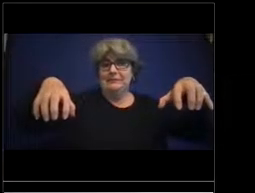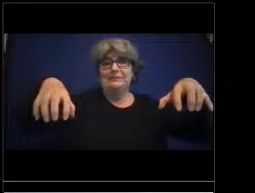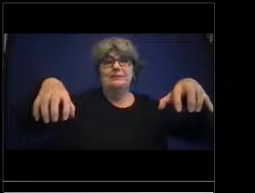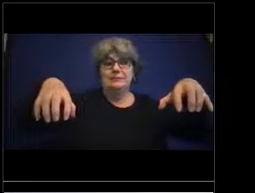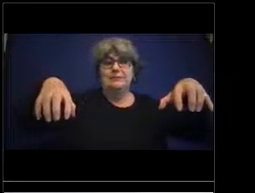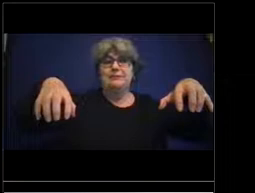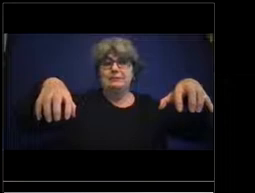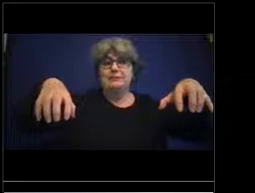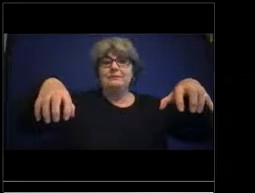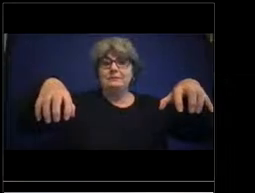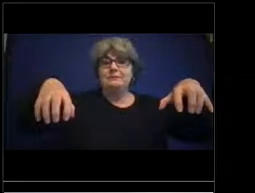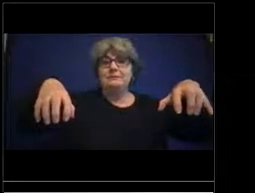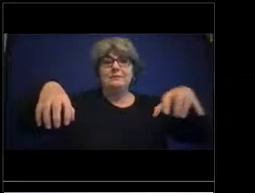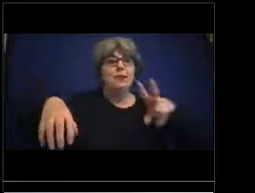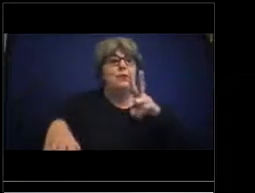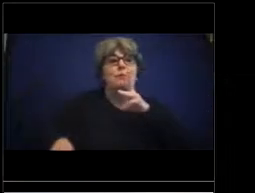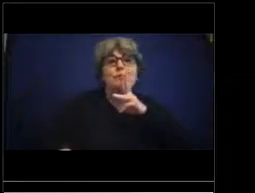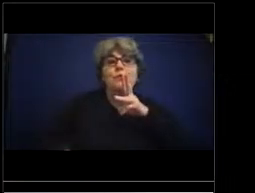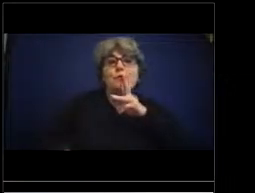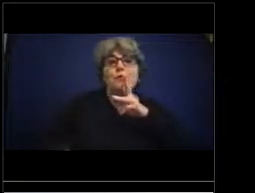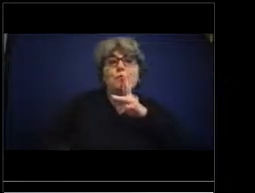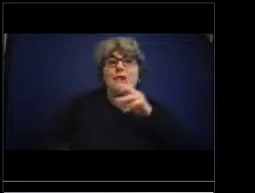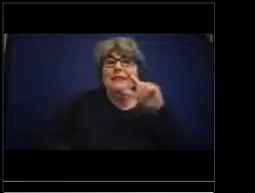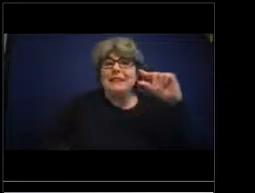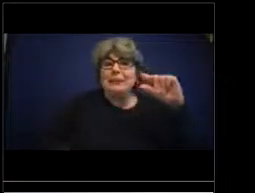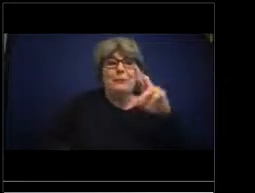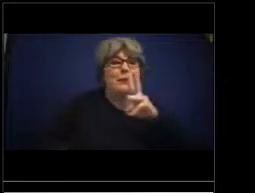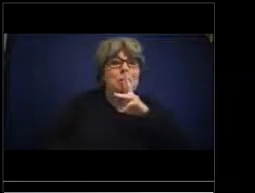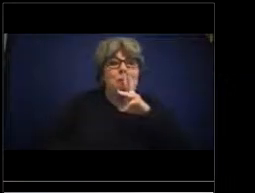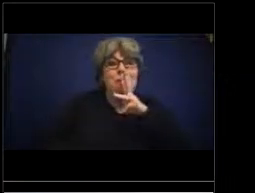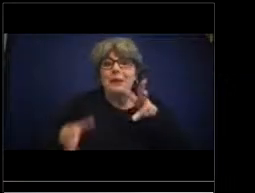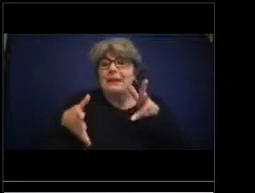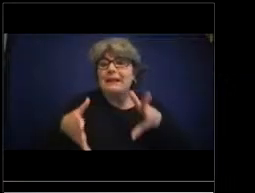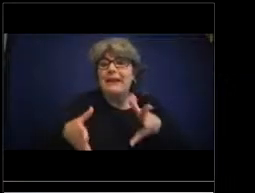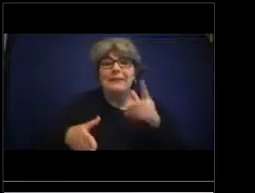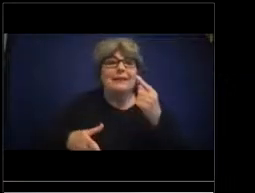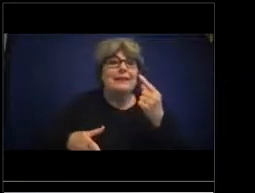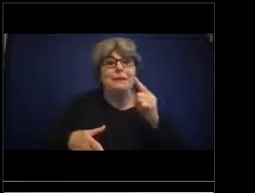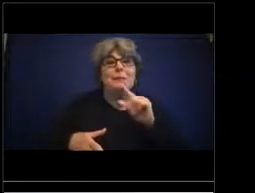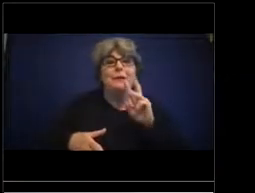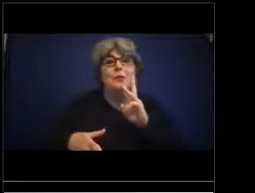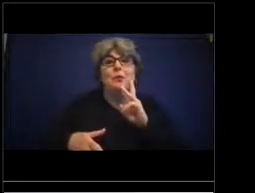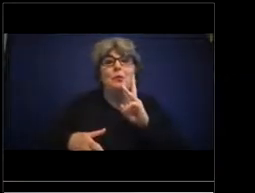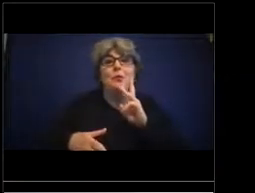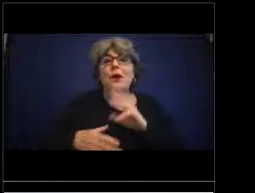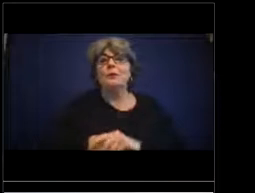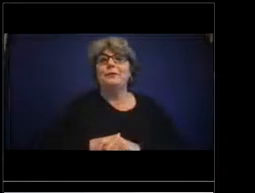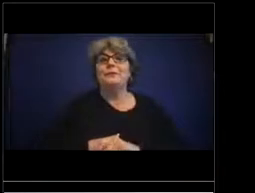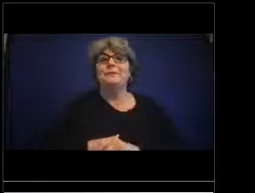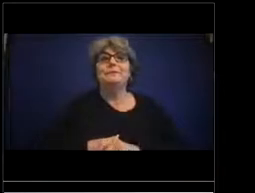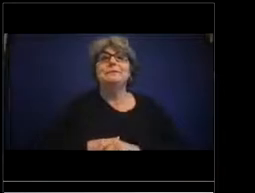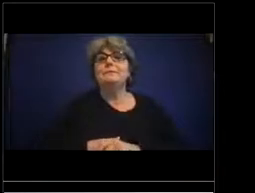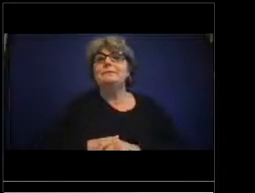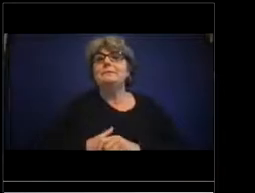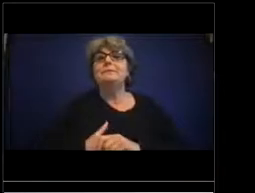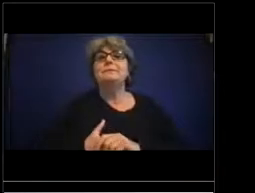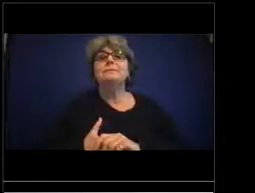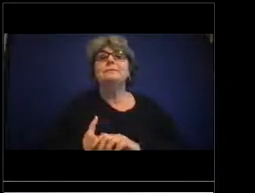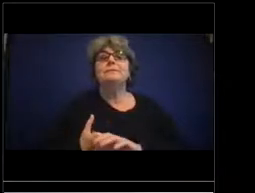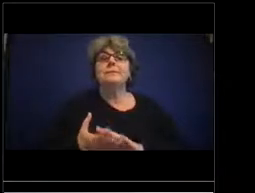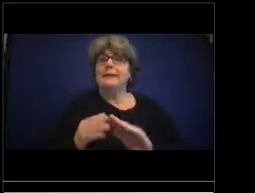removed from where the water, what little water is left there. There's a tiny little pond, it looks like. And, this is